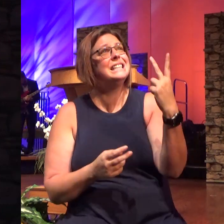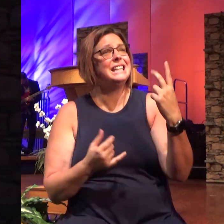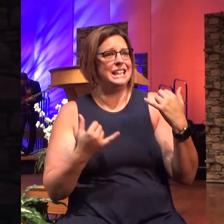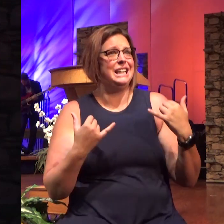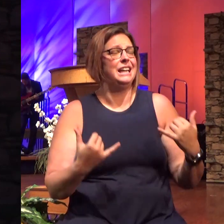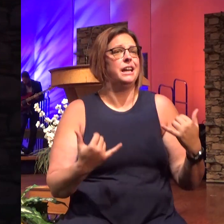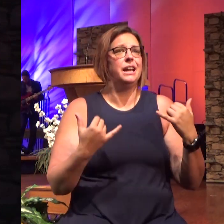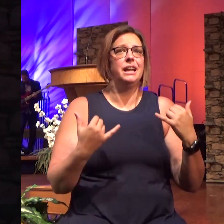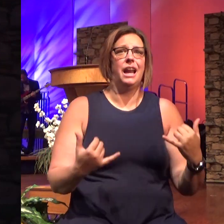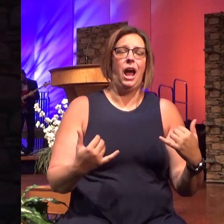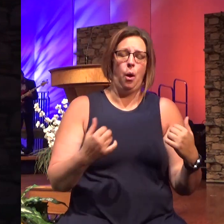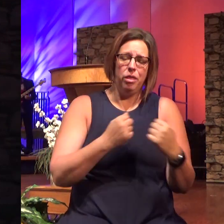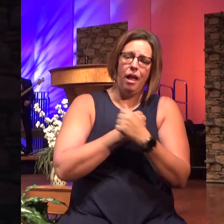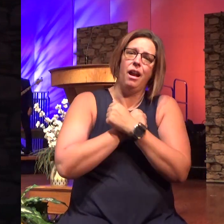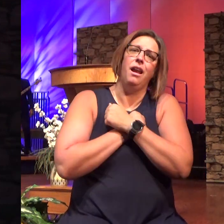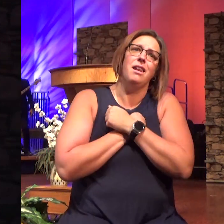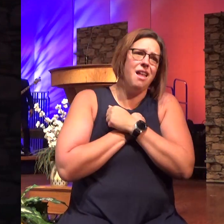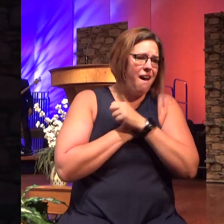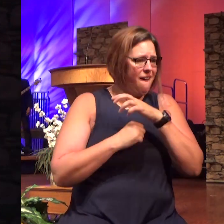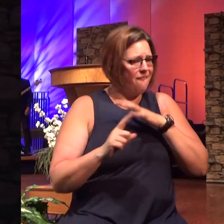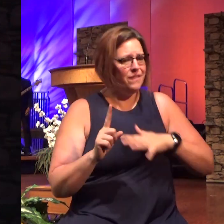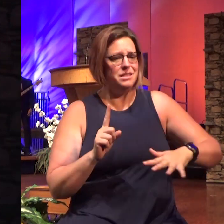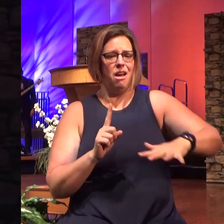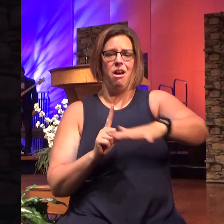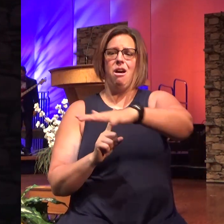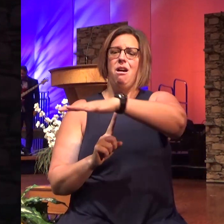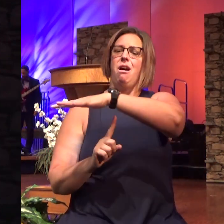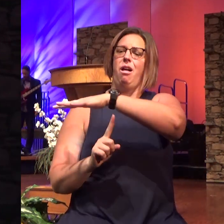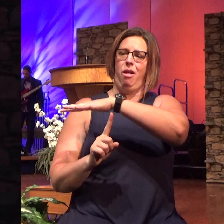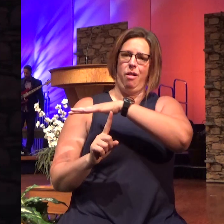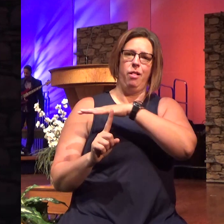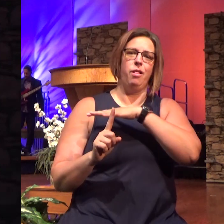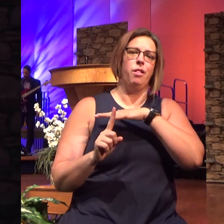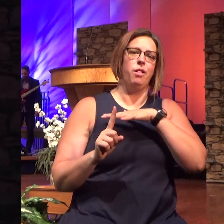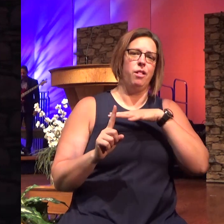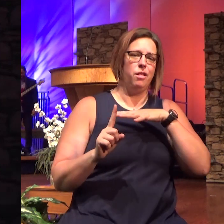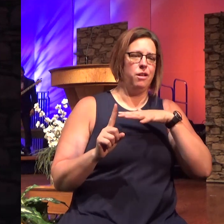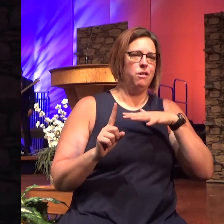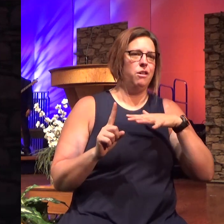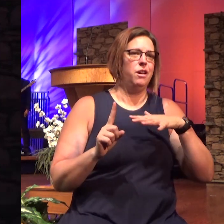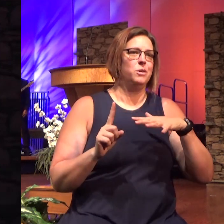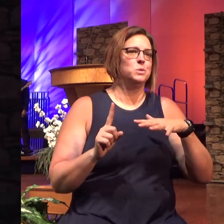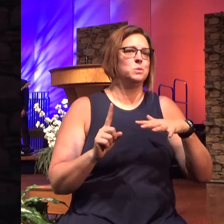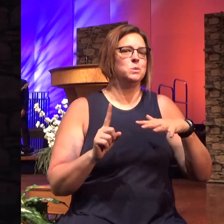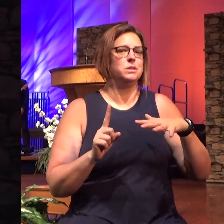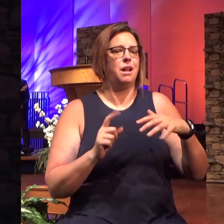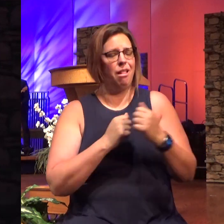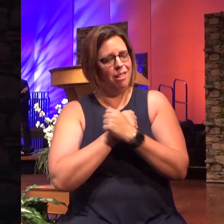now? That love is all around me.